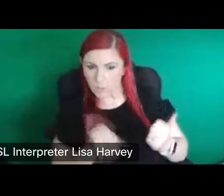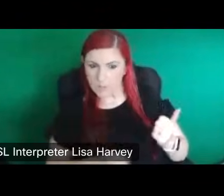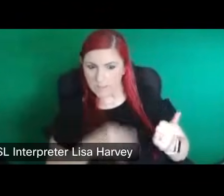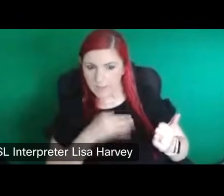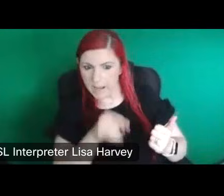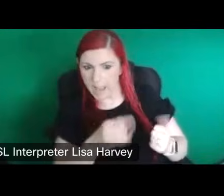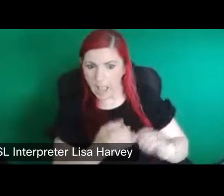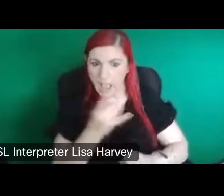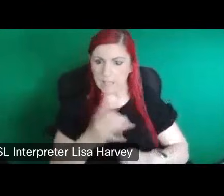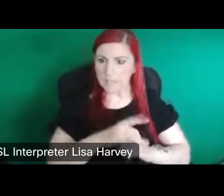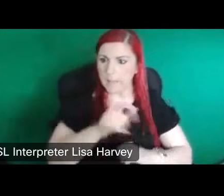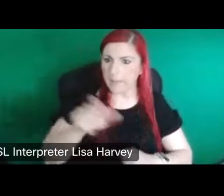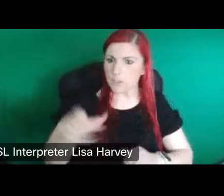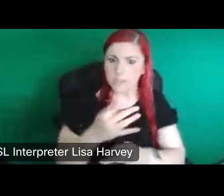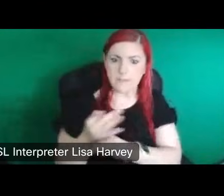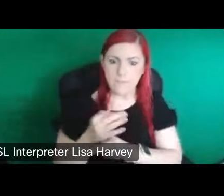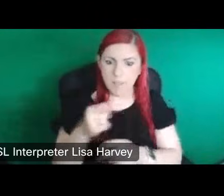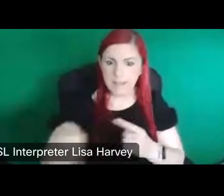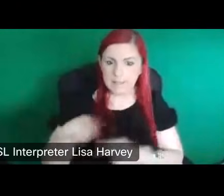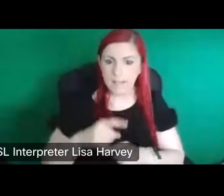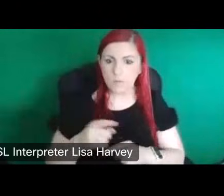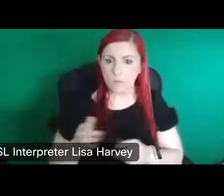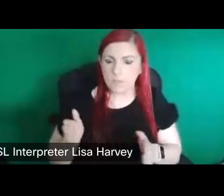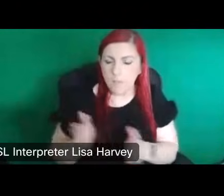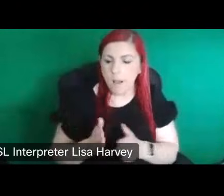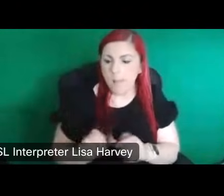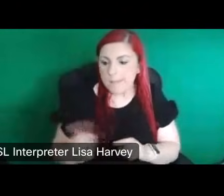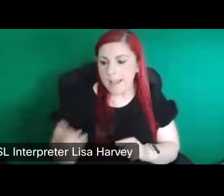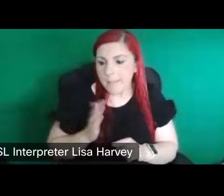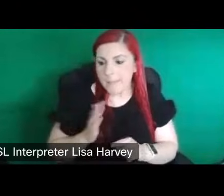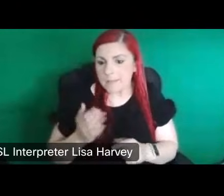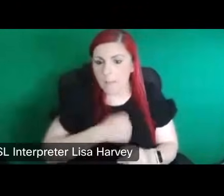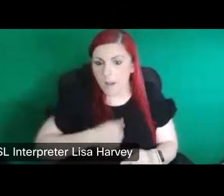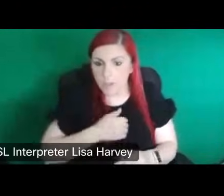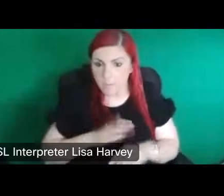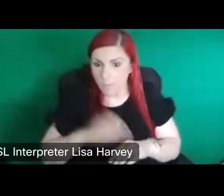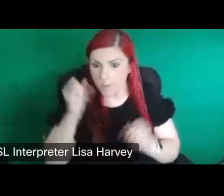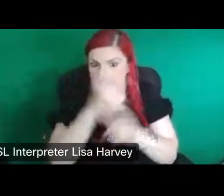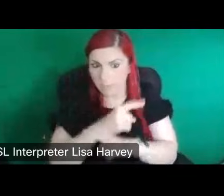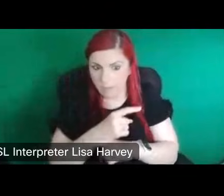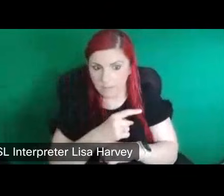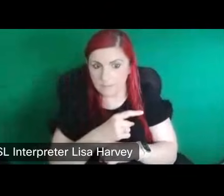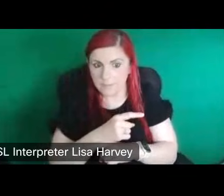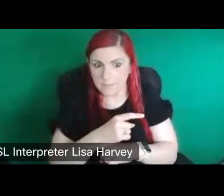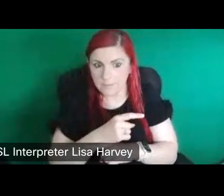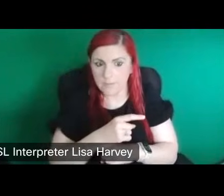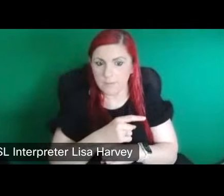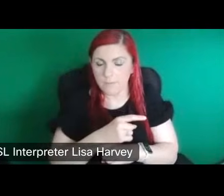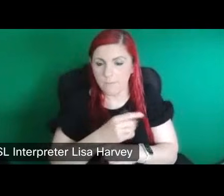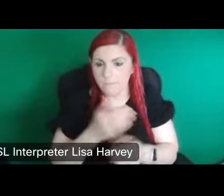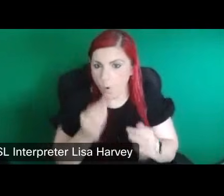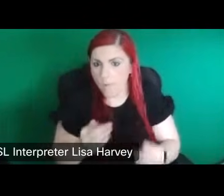better conversations, the small bedside apologies, plus the more difficult formal open disclosure experiences? Do they need